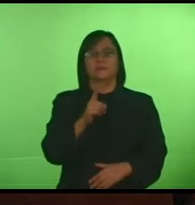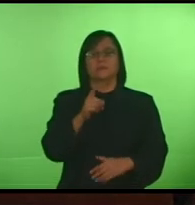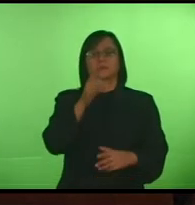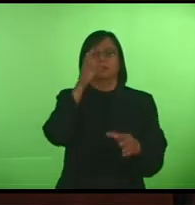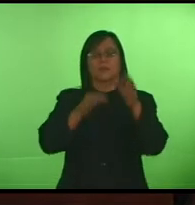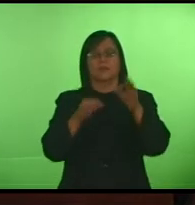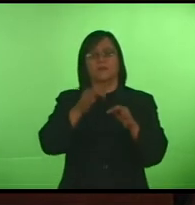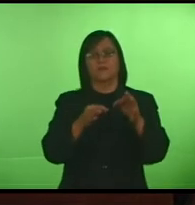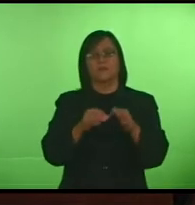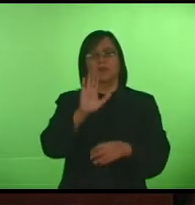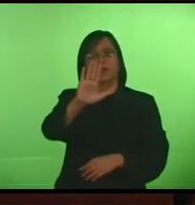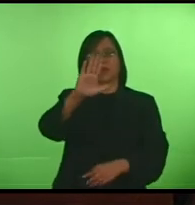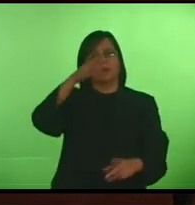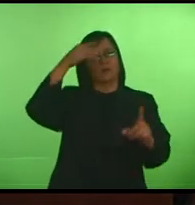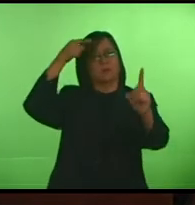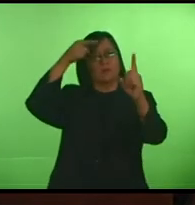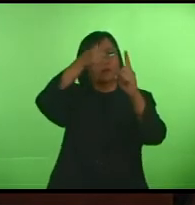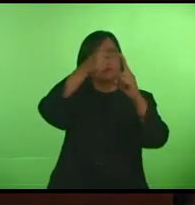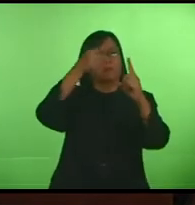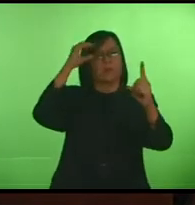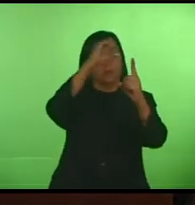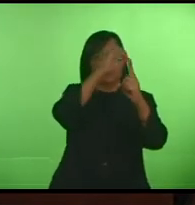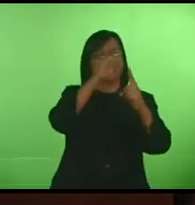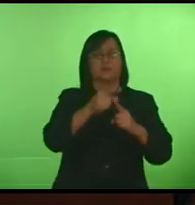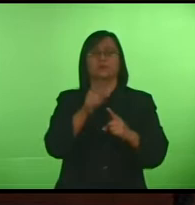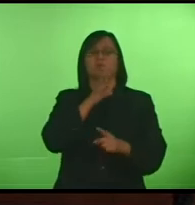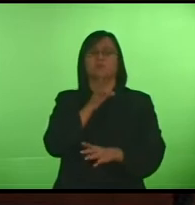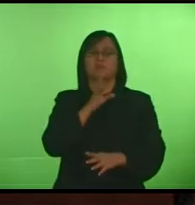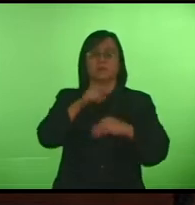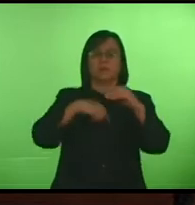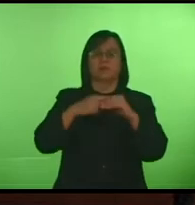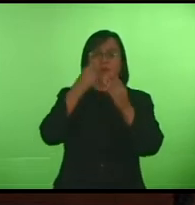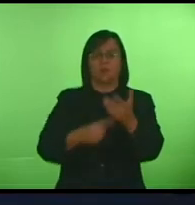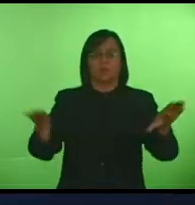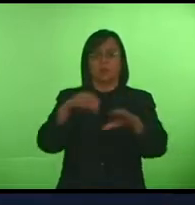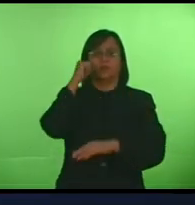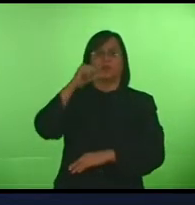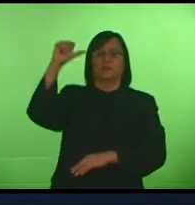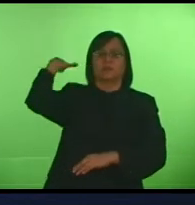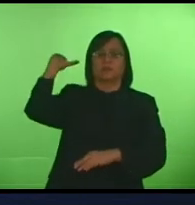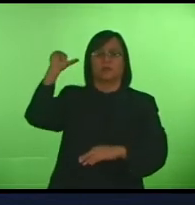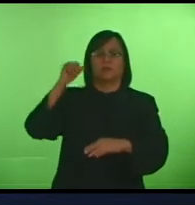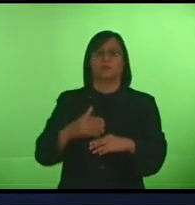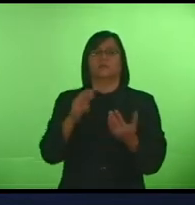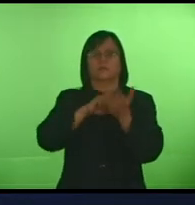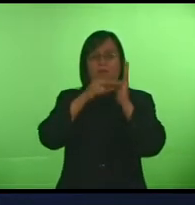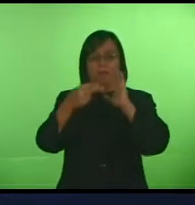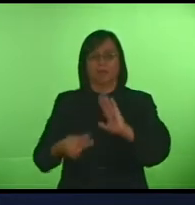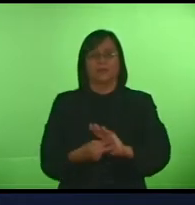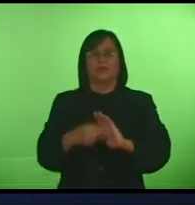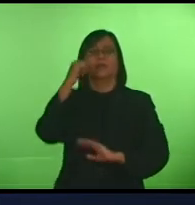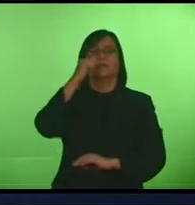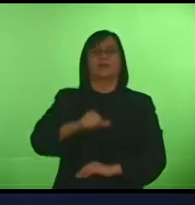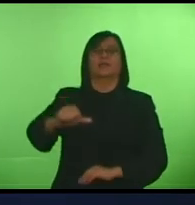aim is to talk about what you did yesterday, then yesterday is